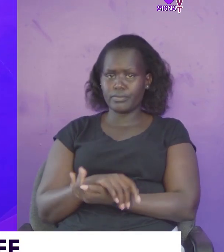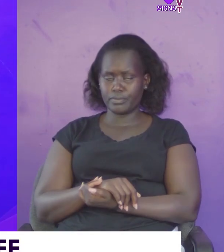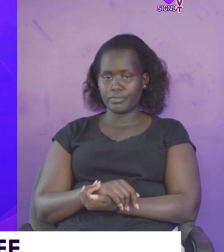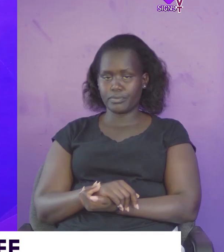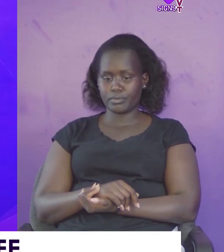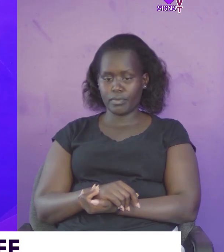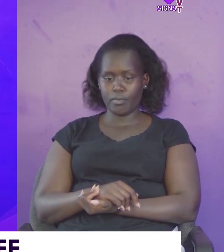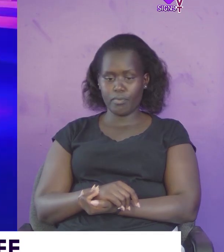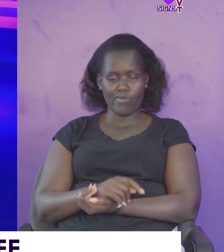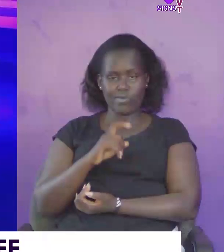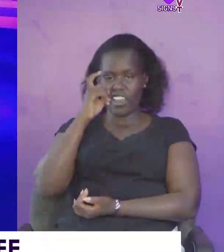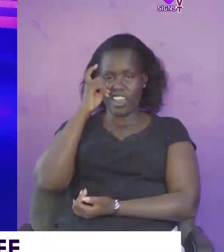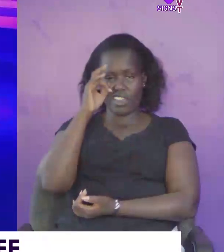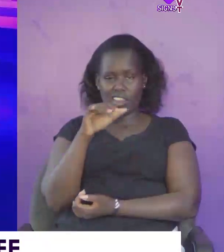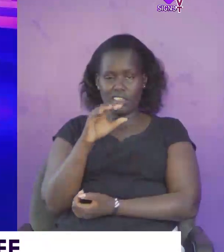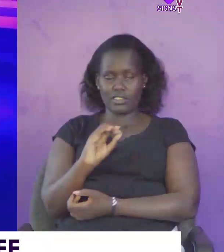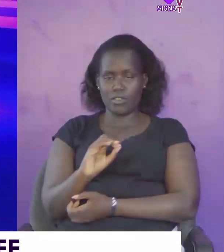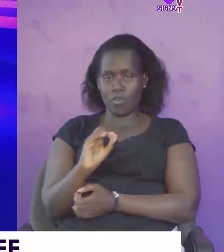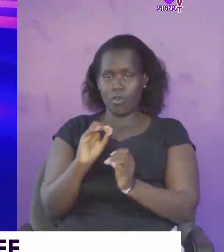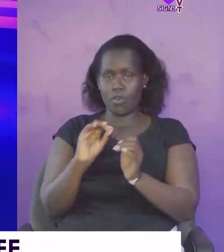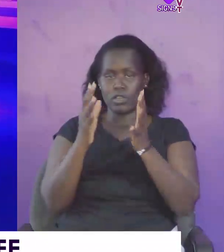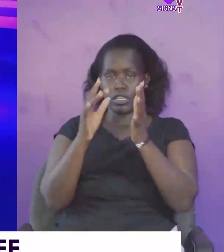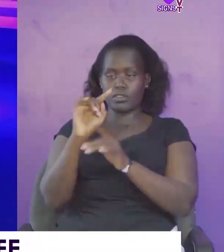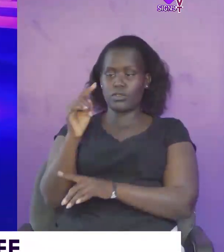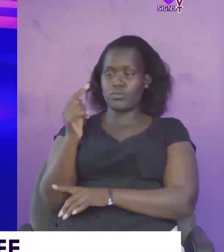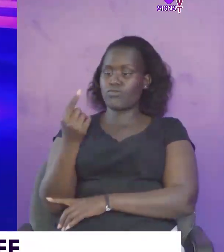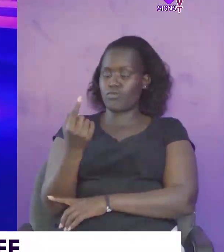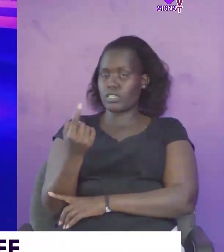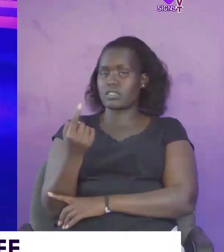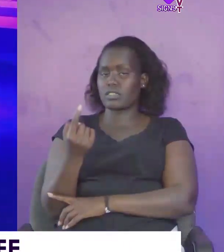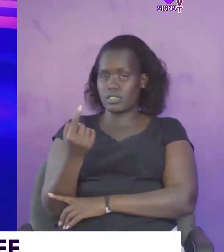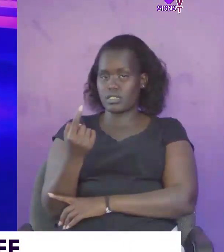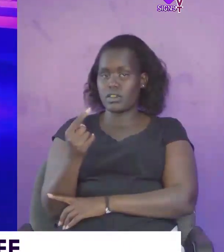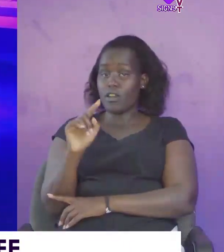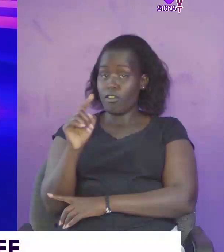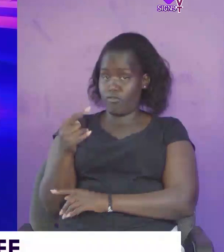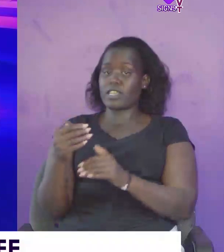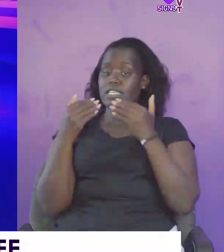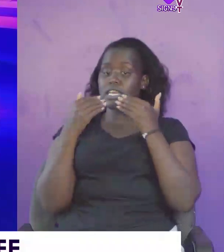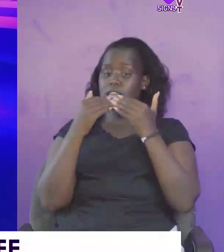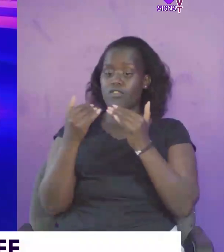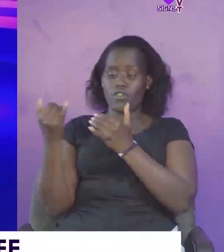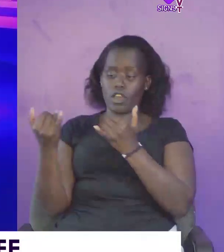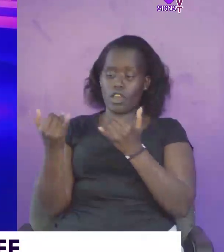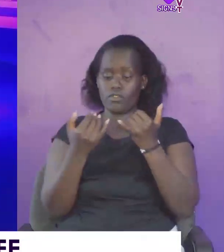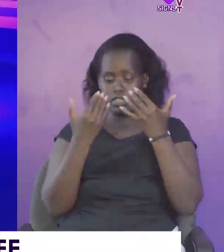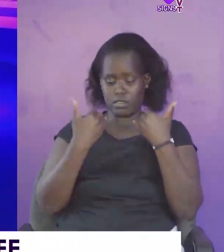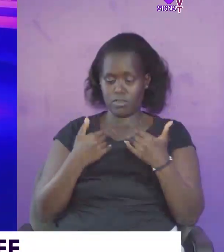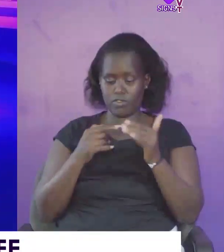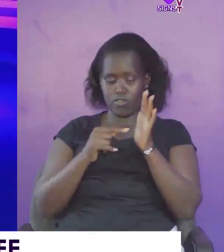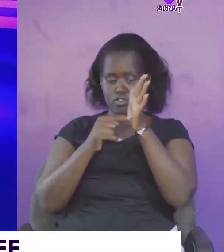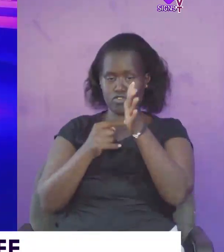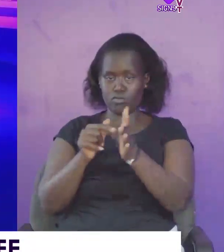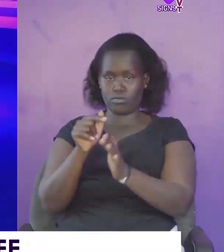Well, I don't think so. I think Yes. celebration, first and foremost, thank you very much for inviting me to this show. Yes. I